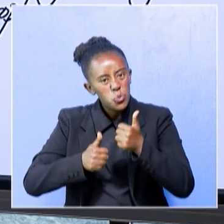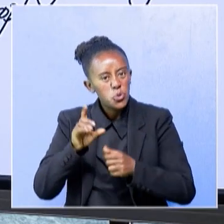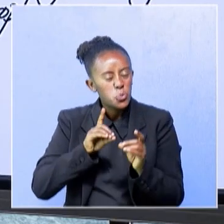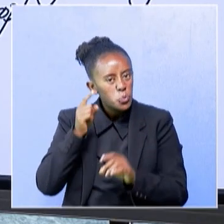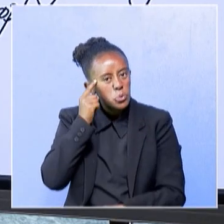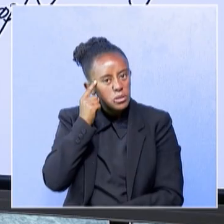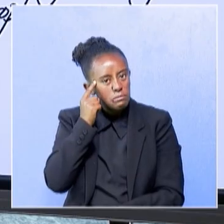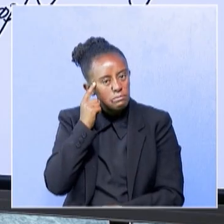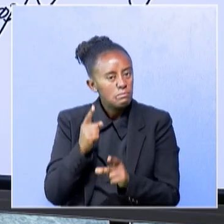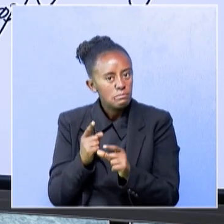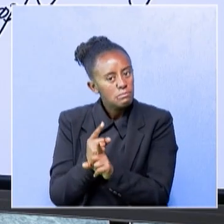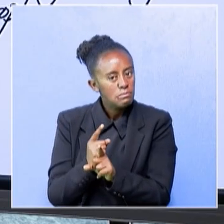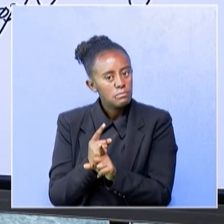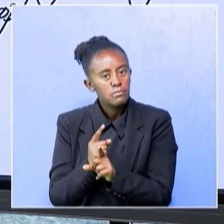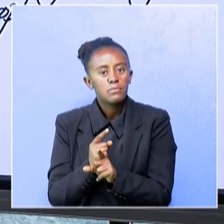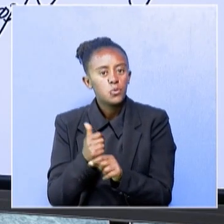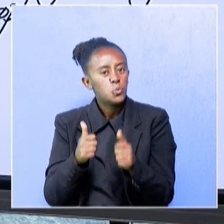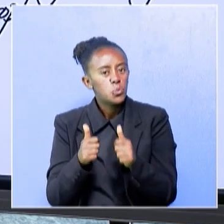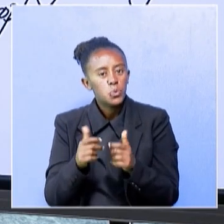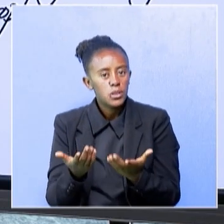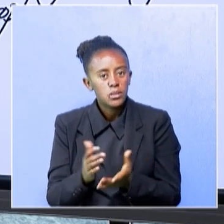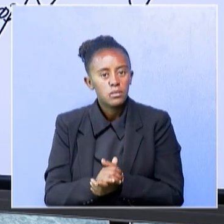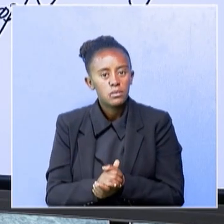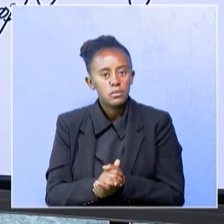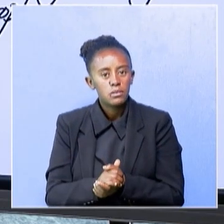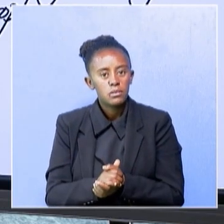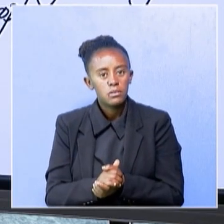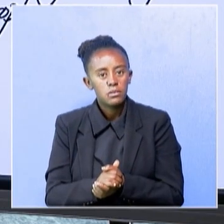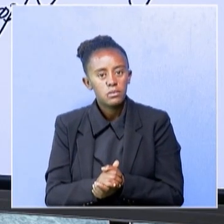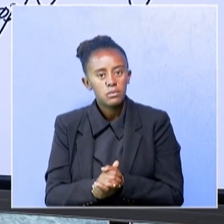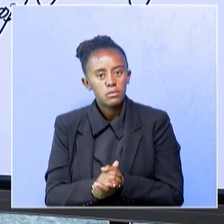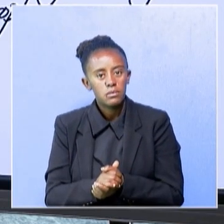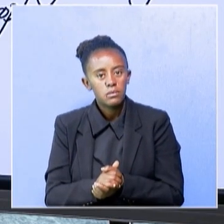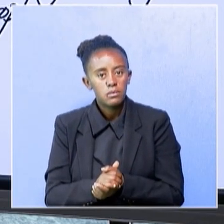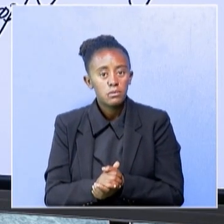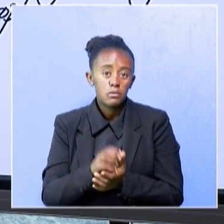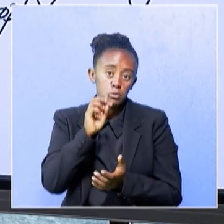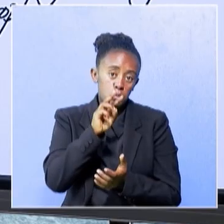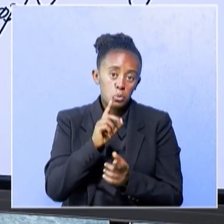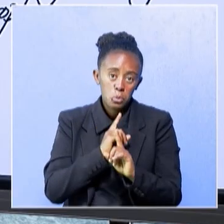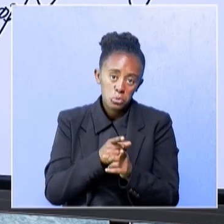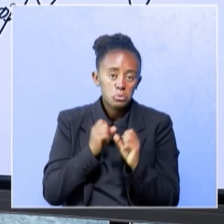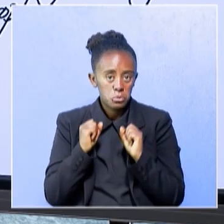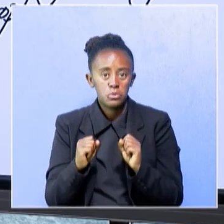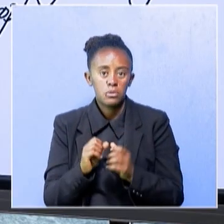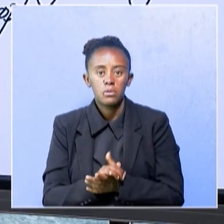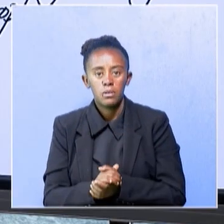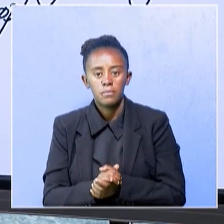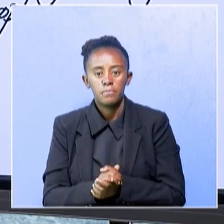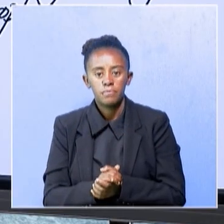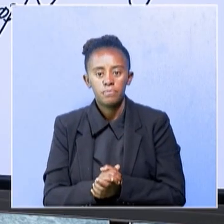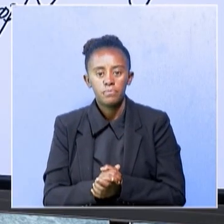is appropriate? Yeah, you may have two chances or two answers, may be possible.